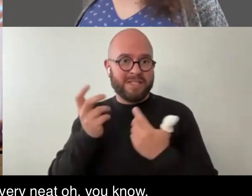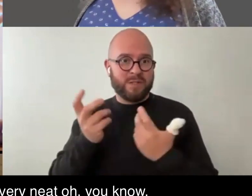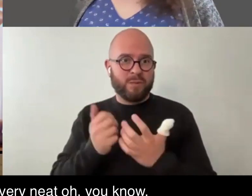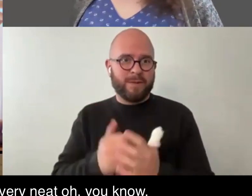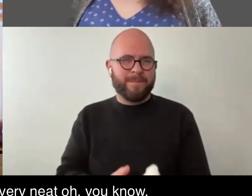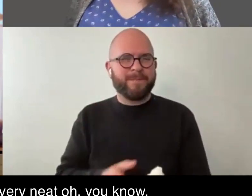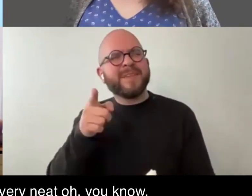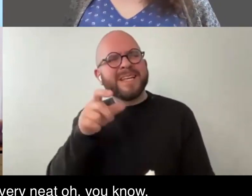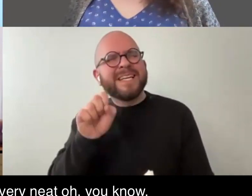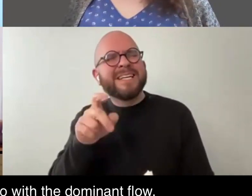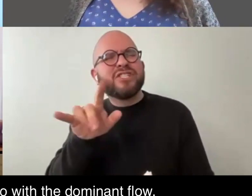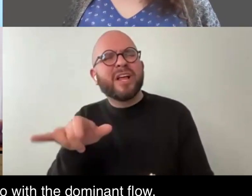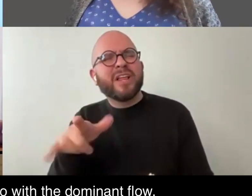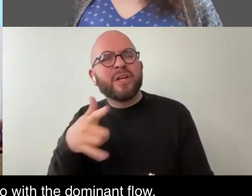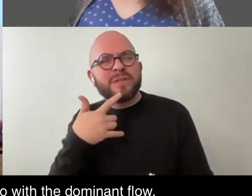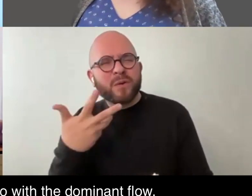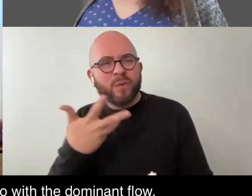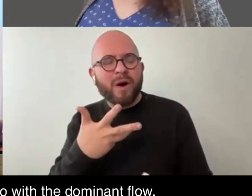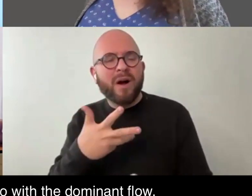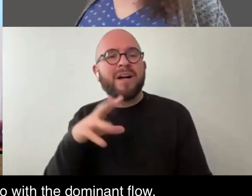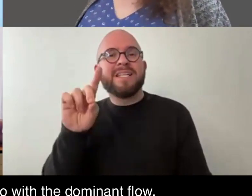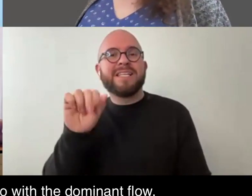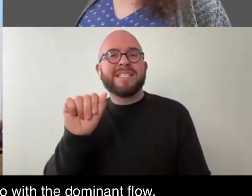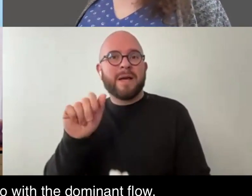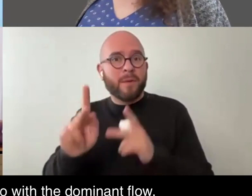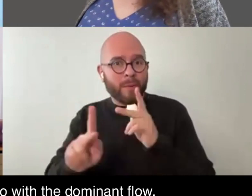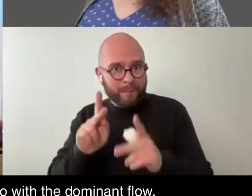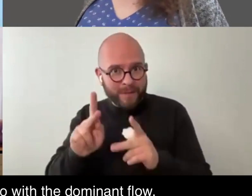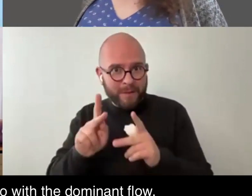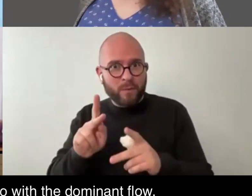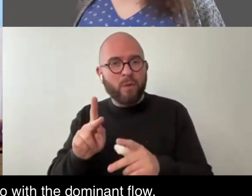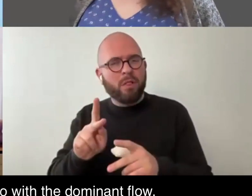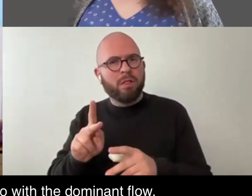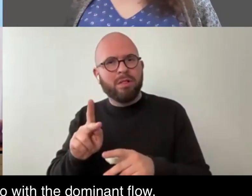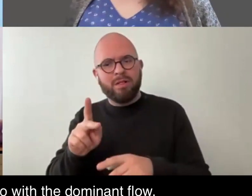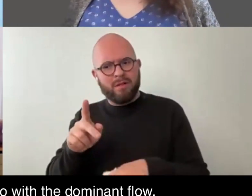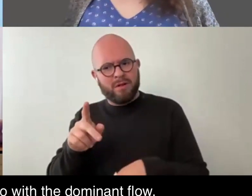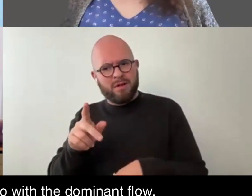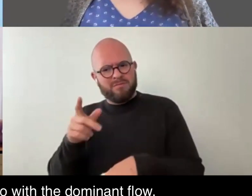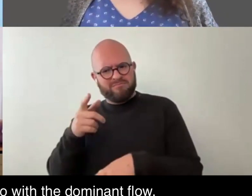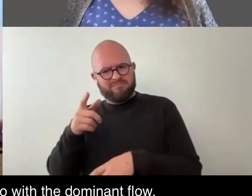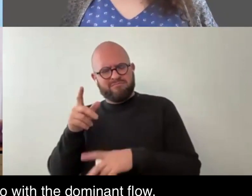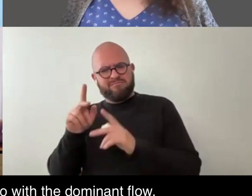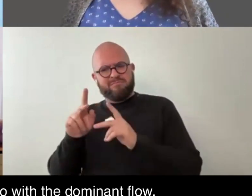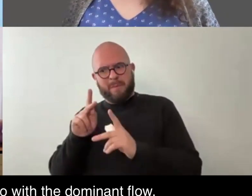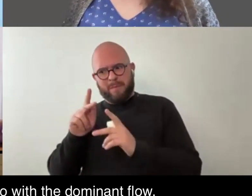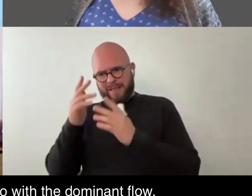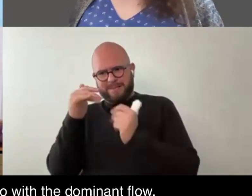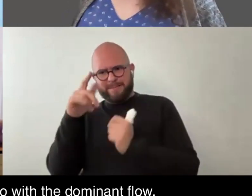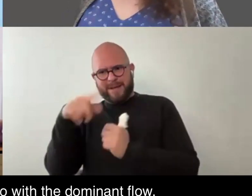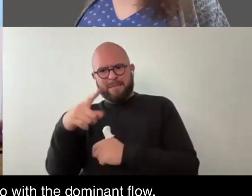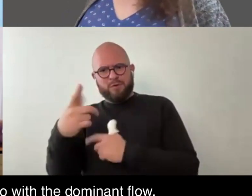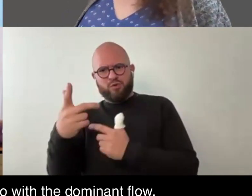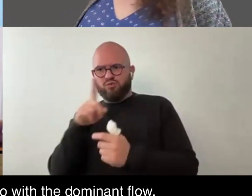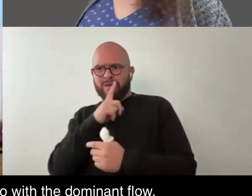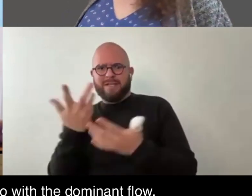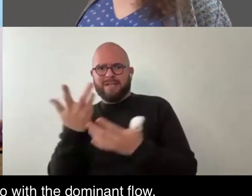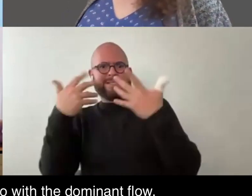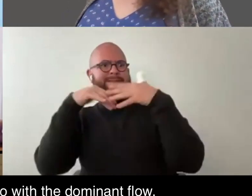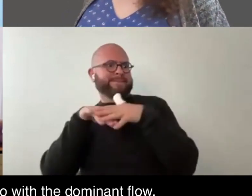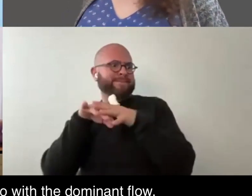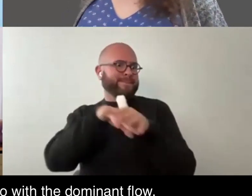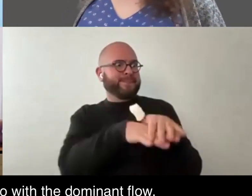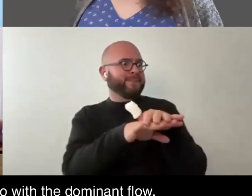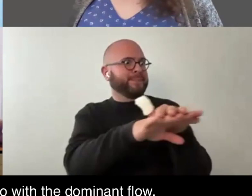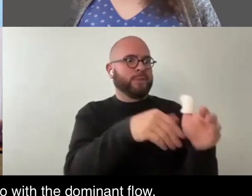saying about disabled folks just being expected to go with the dominant flow, right? Really what Moses needs to do